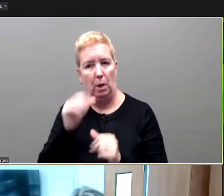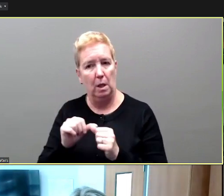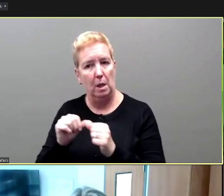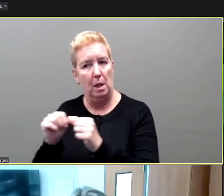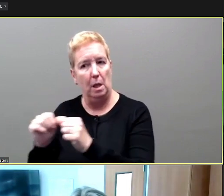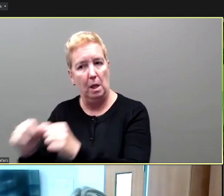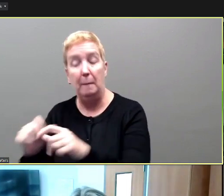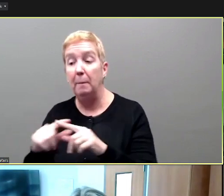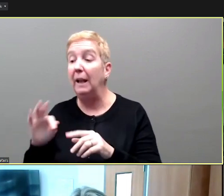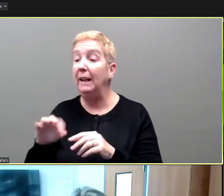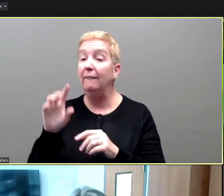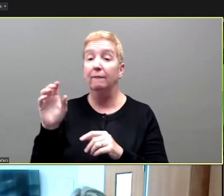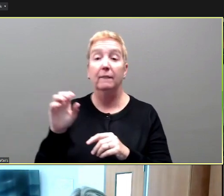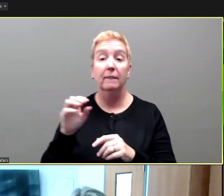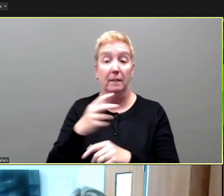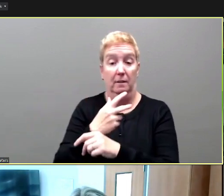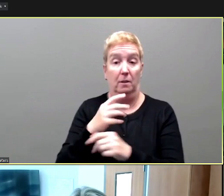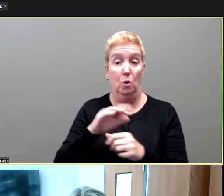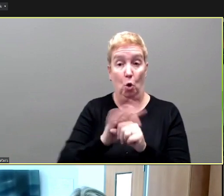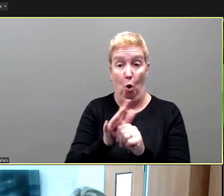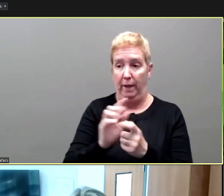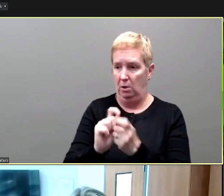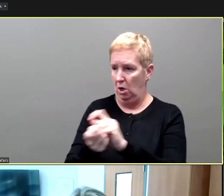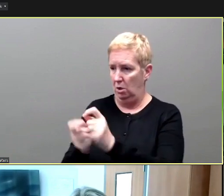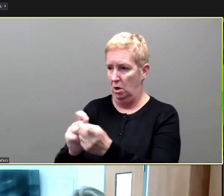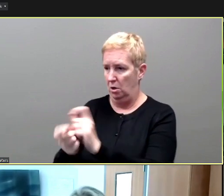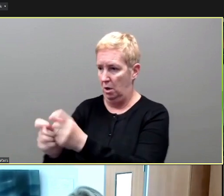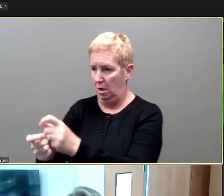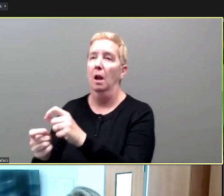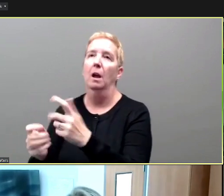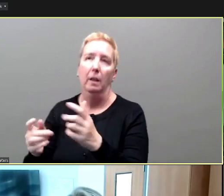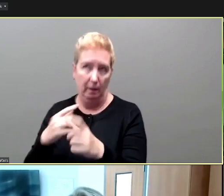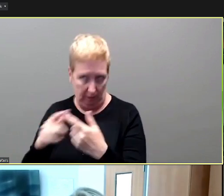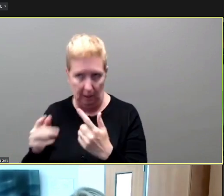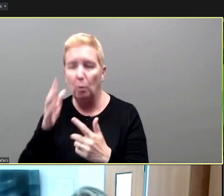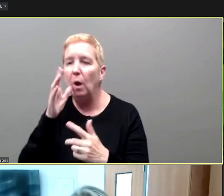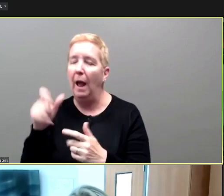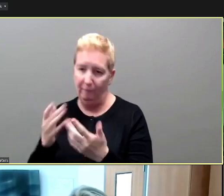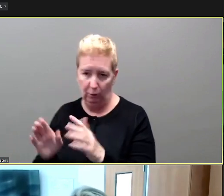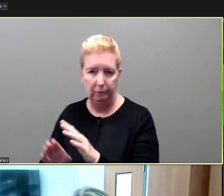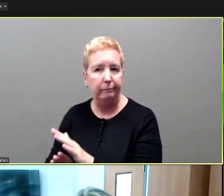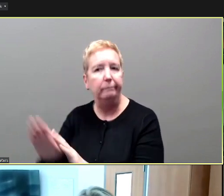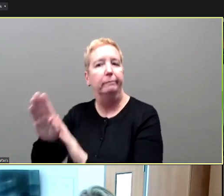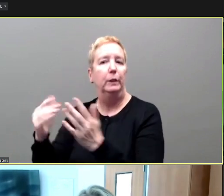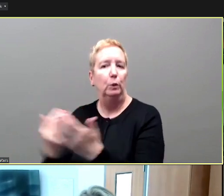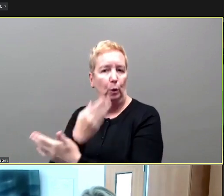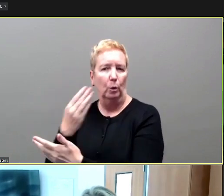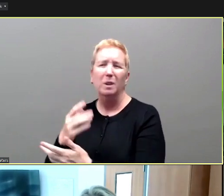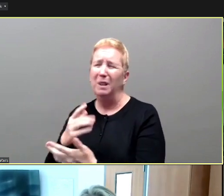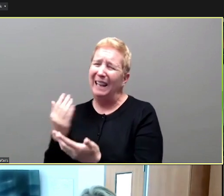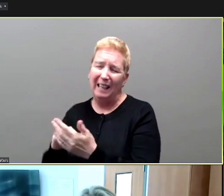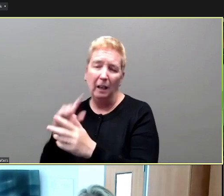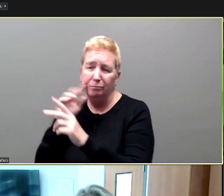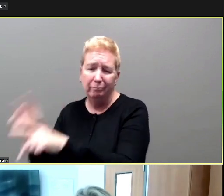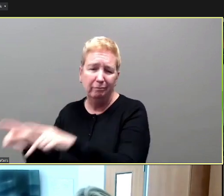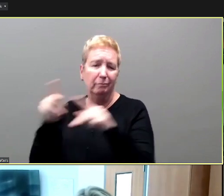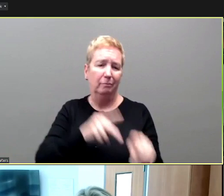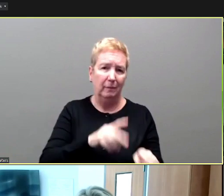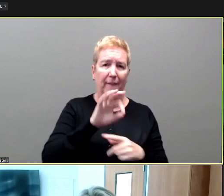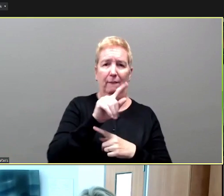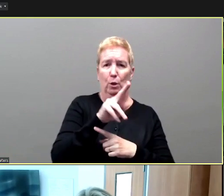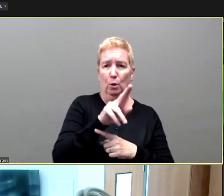then there'll be a movement to, developing it just like how flu vaccines are developed as things mutate and change.